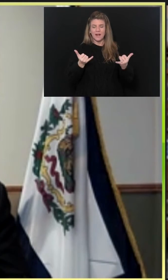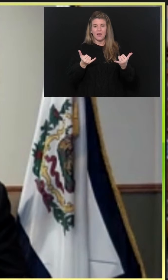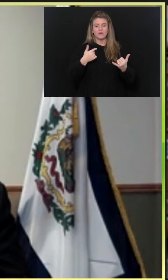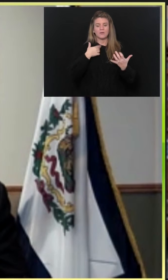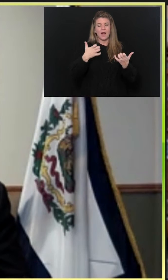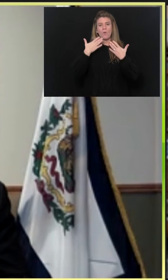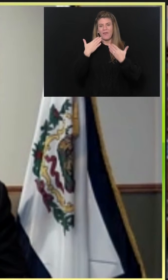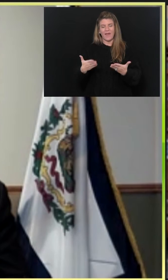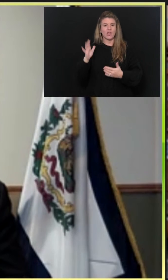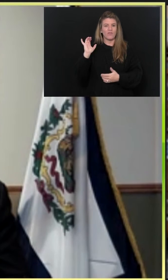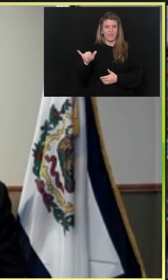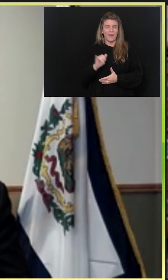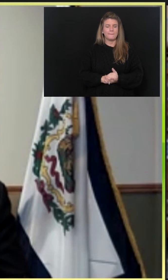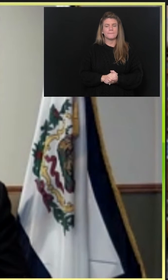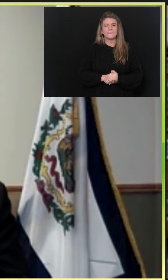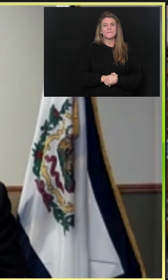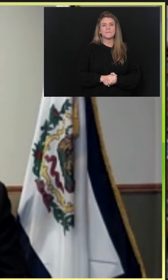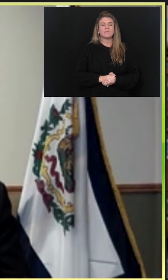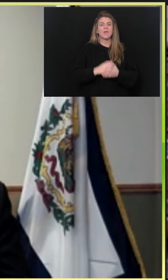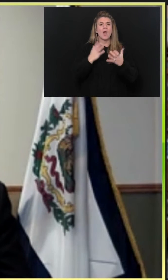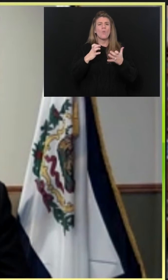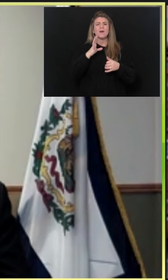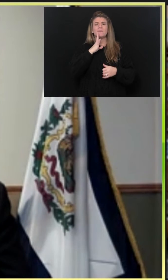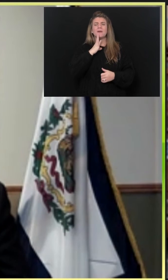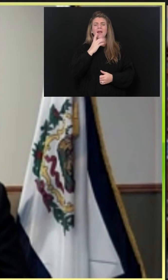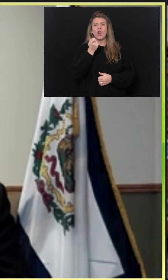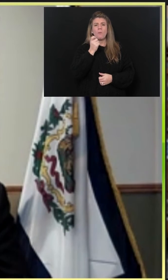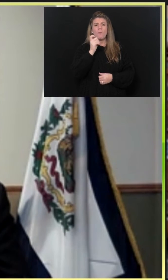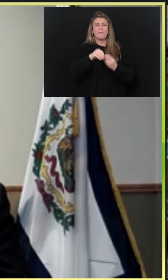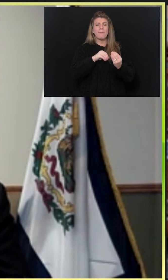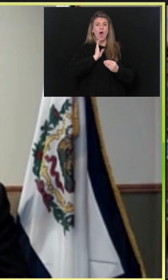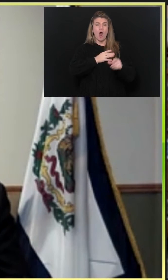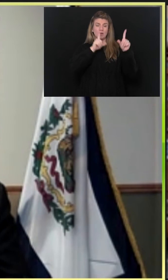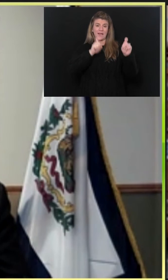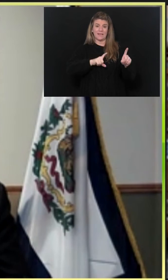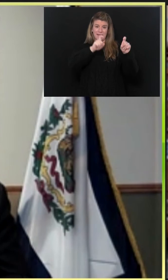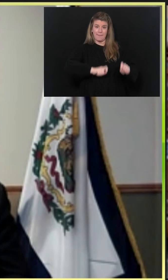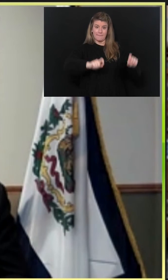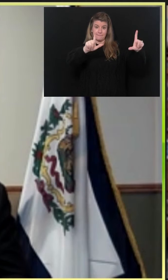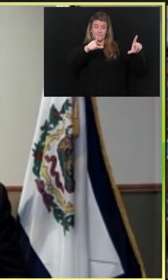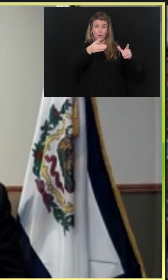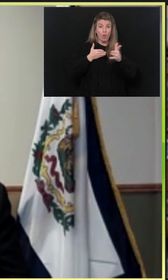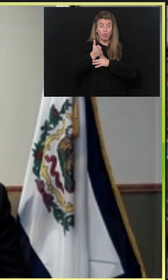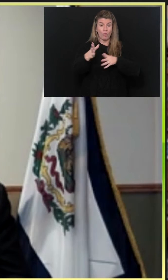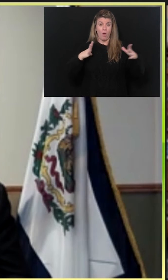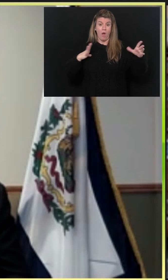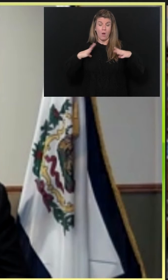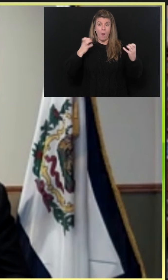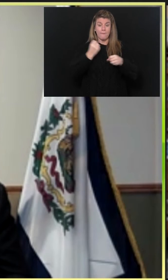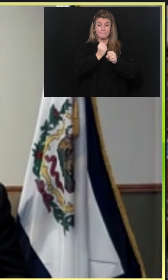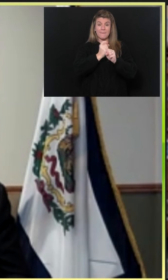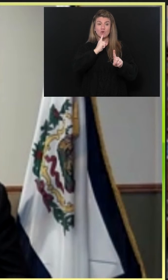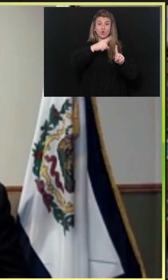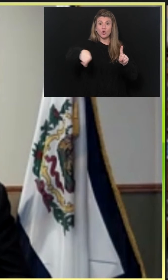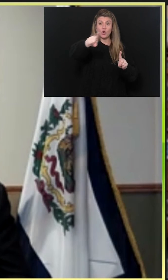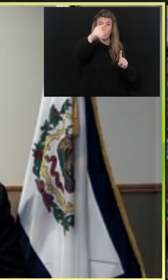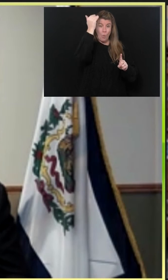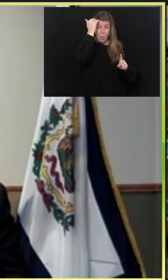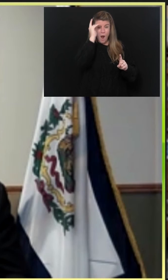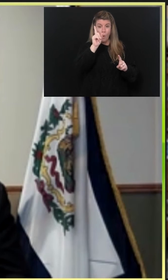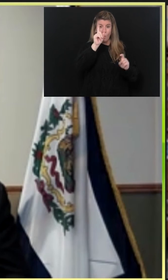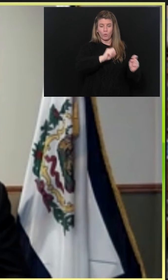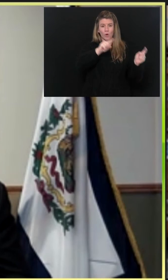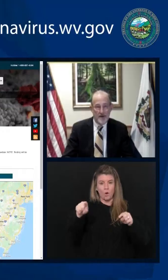Thank you for that. I want to talk a minute about the testing map. As we go through the holidays, we want to make sure everyone is aware of where testing